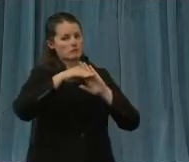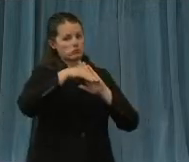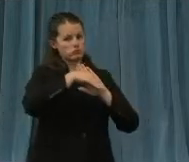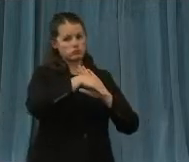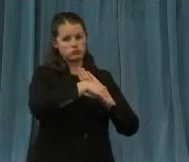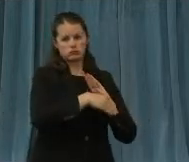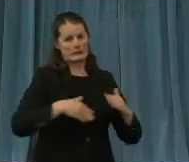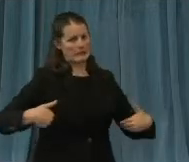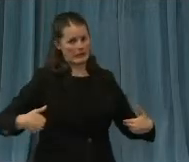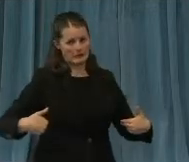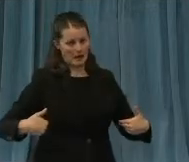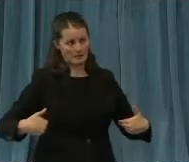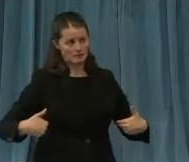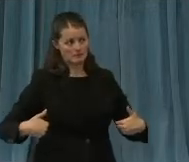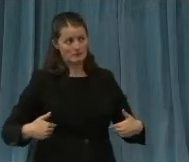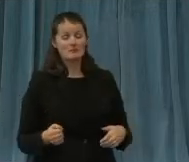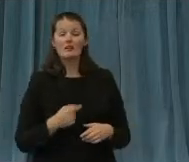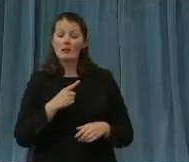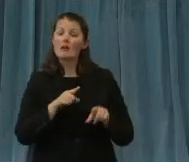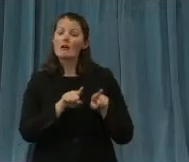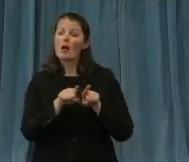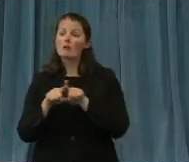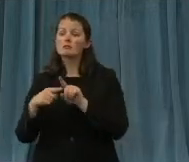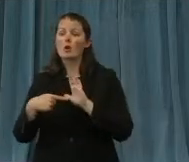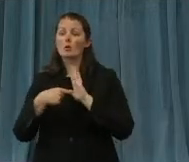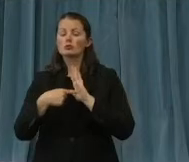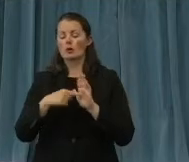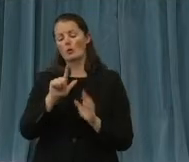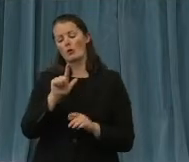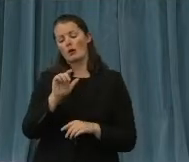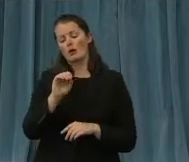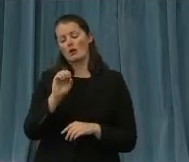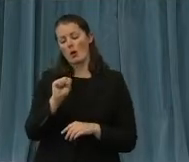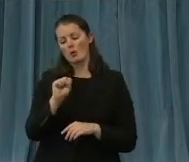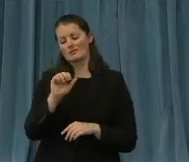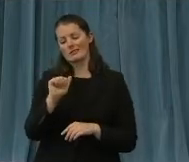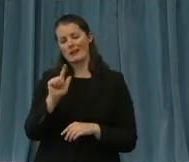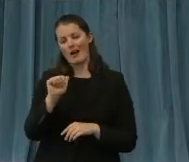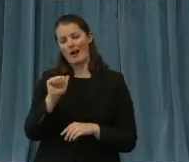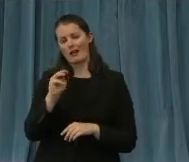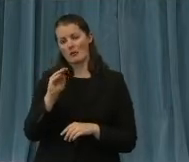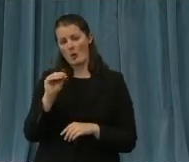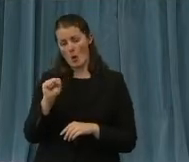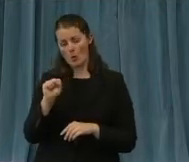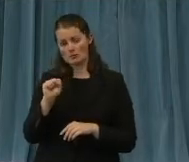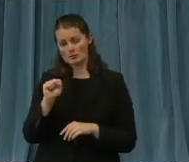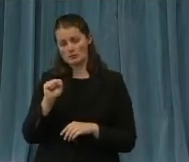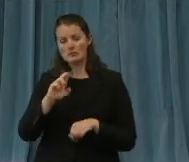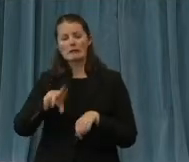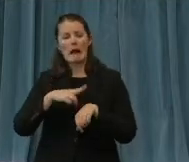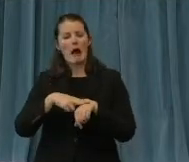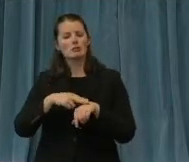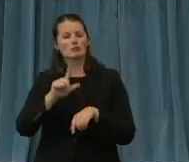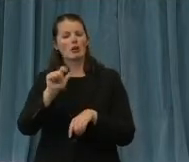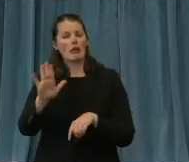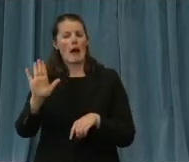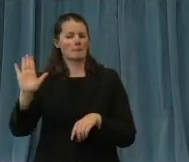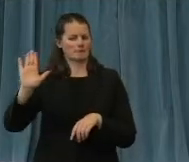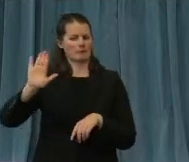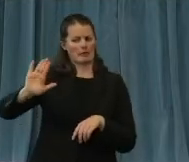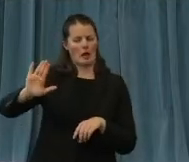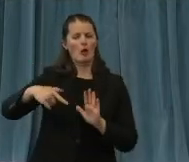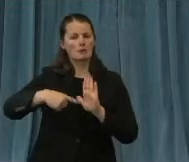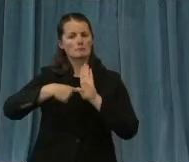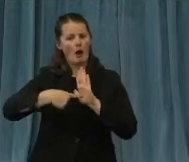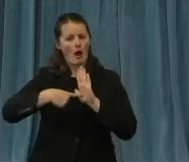This graph also has a picture of the Los Alamos National Laboratory models that have been released at a state level,